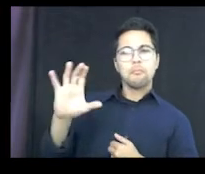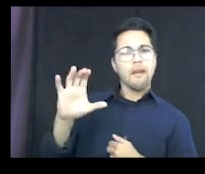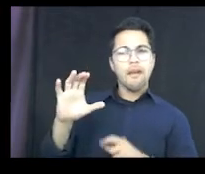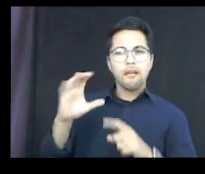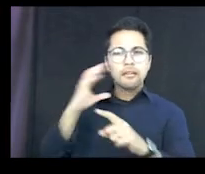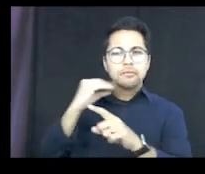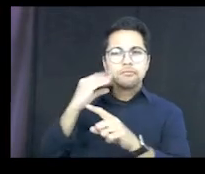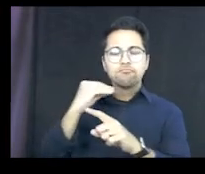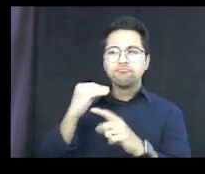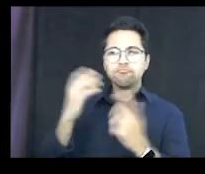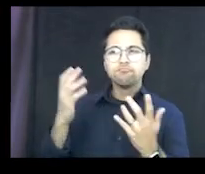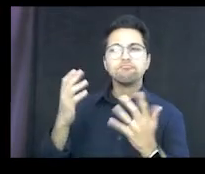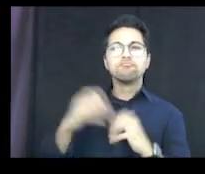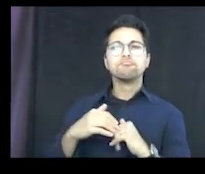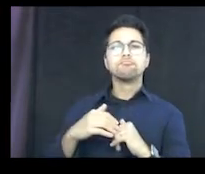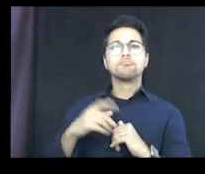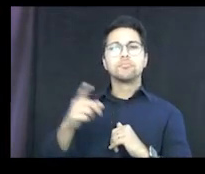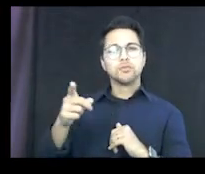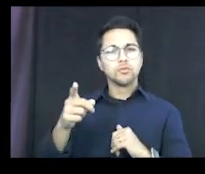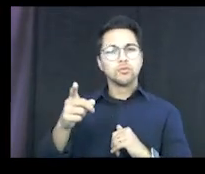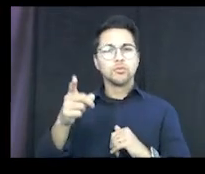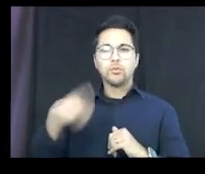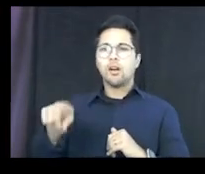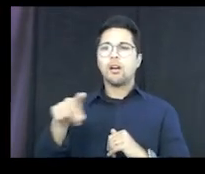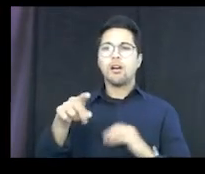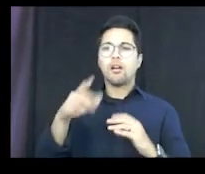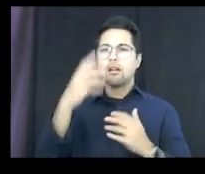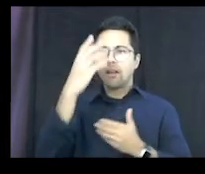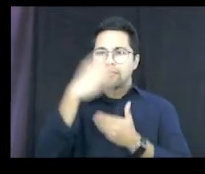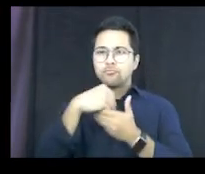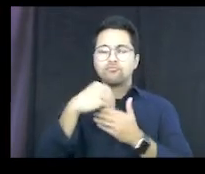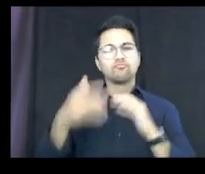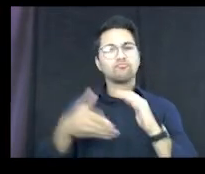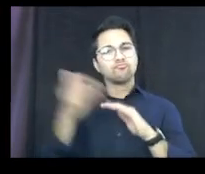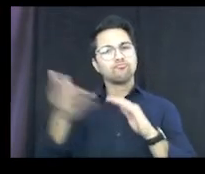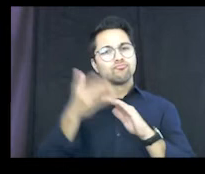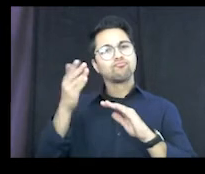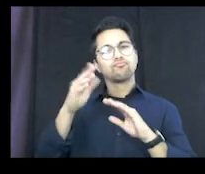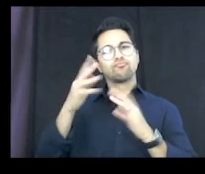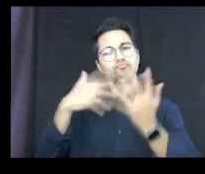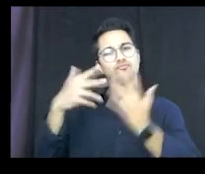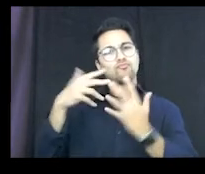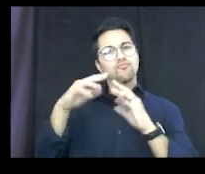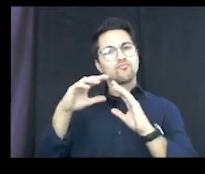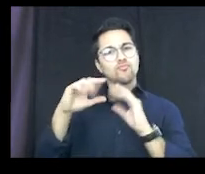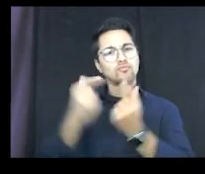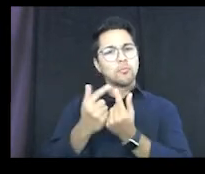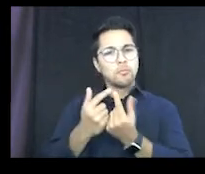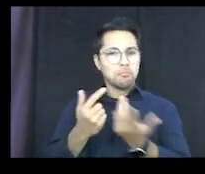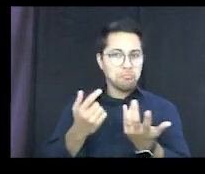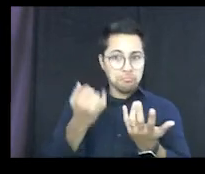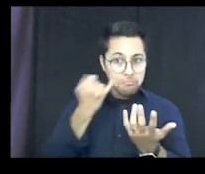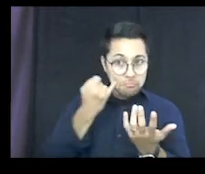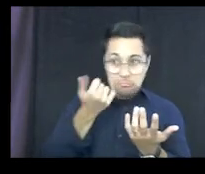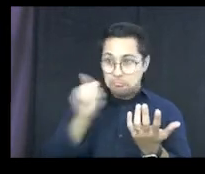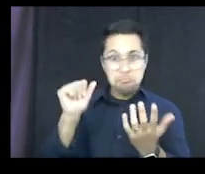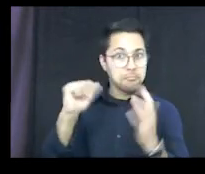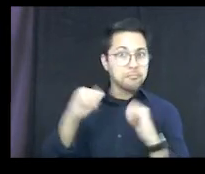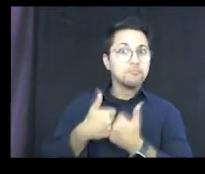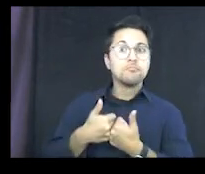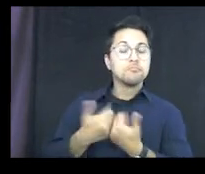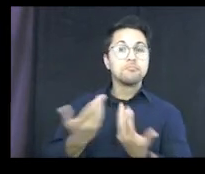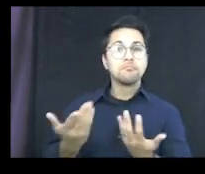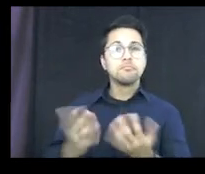faced as an autistic adult run social group, if at all?